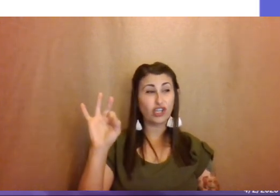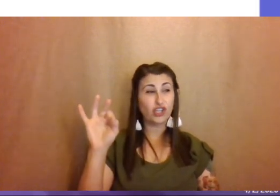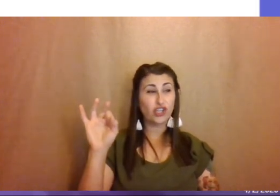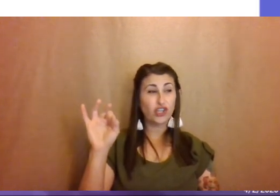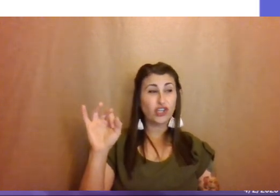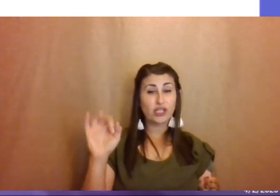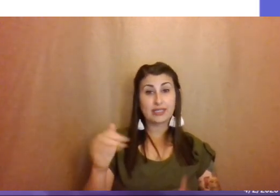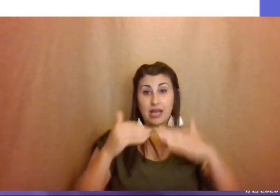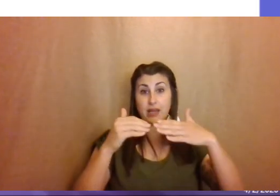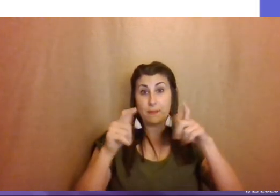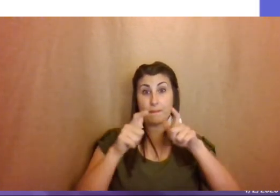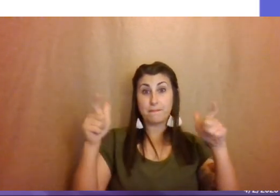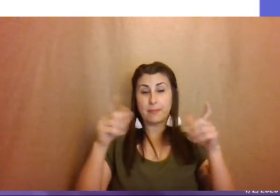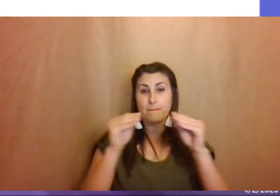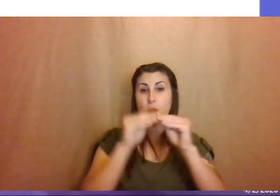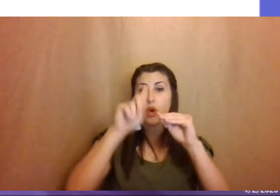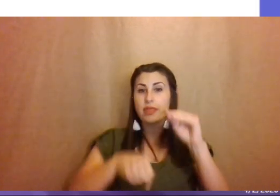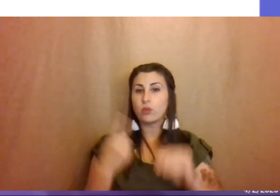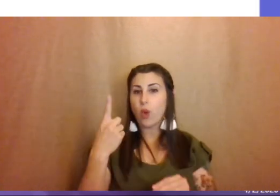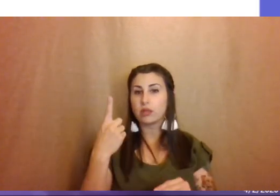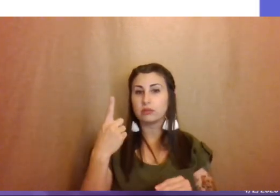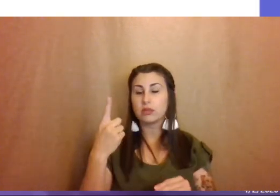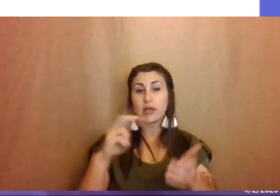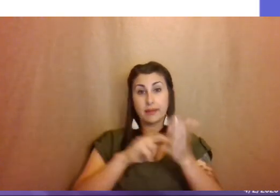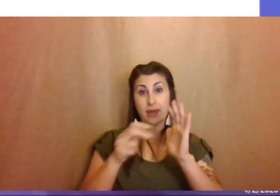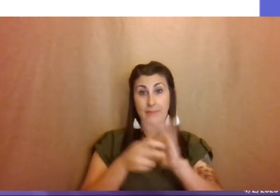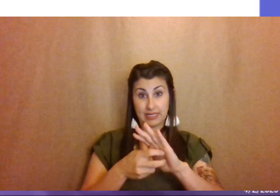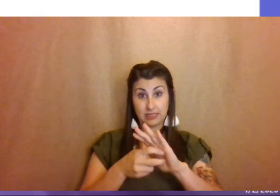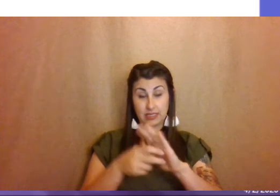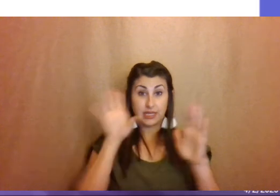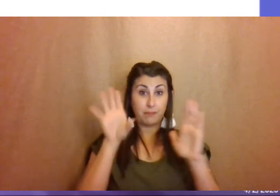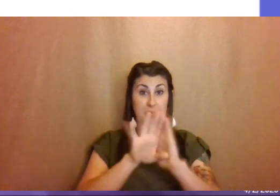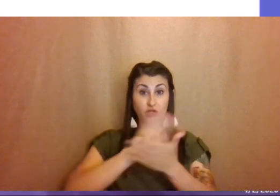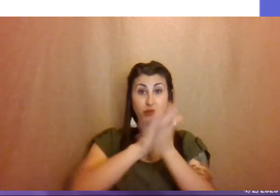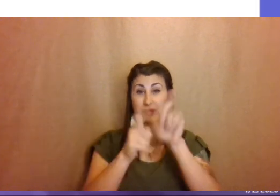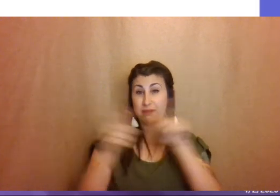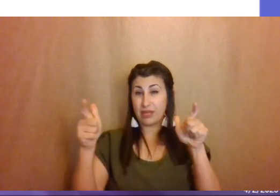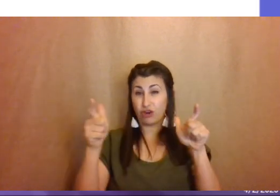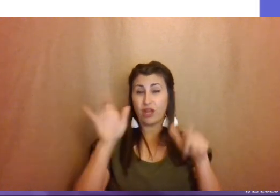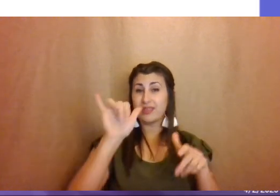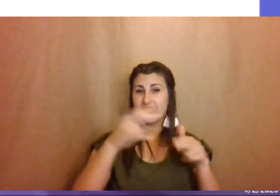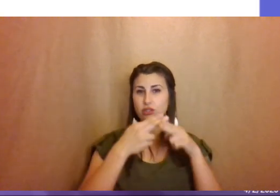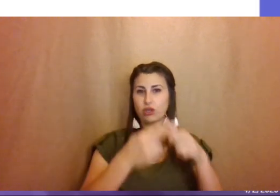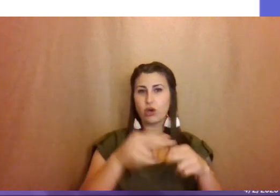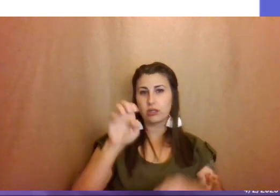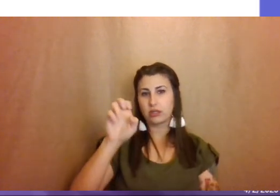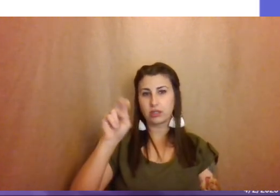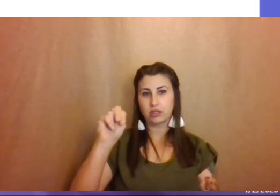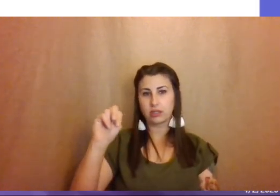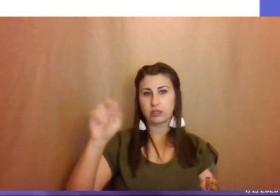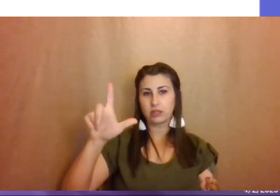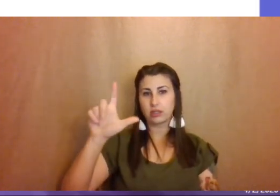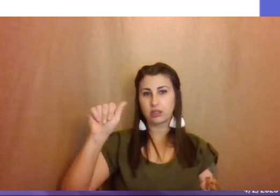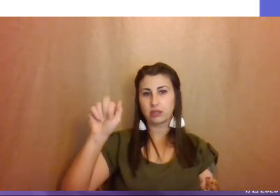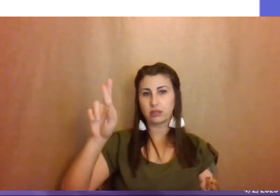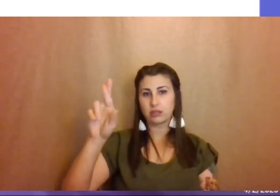1, the image gets bigger. So that is called an enlargement. If the scale factor is